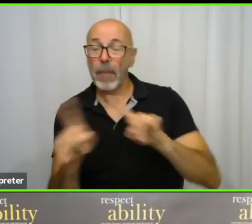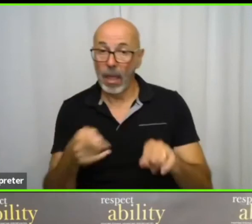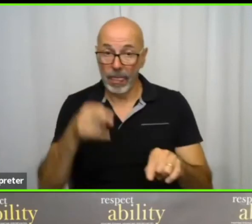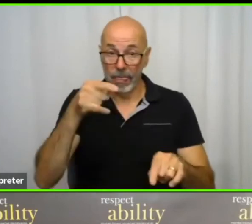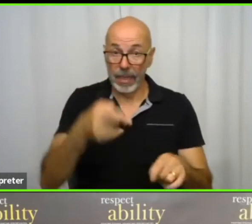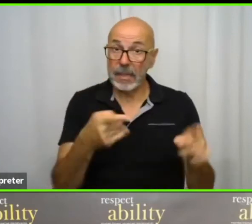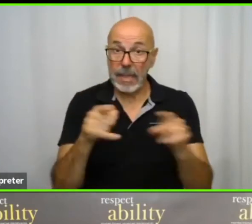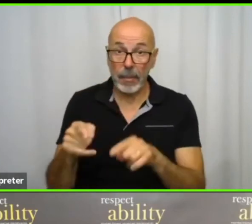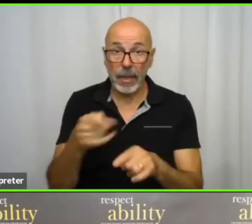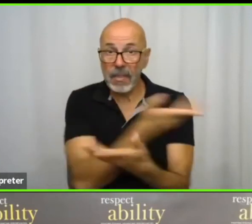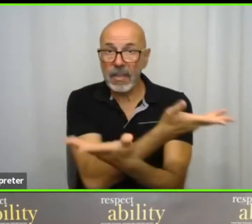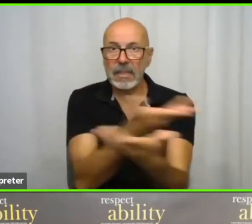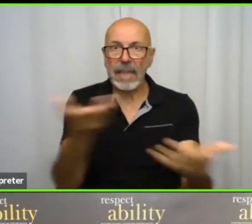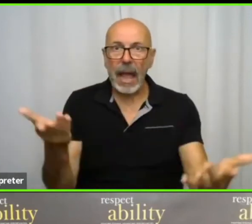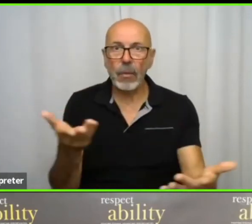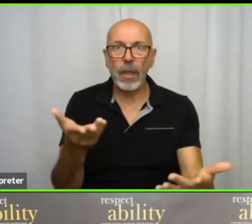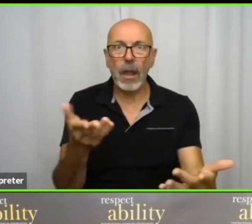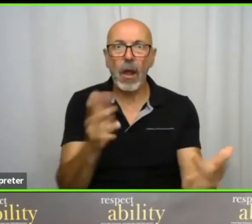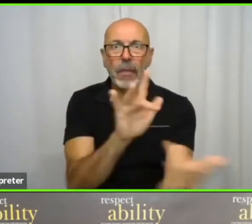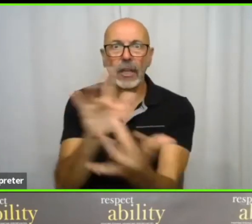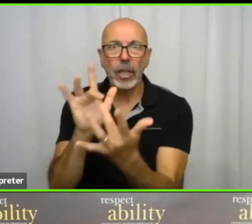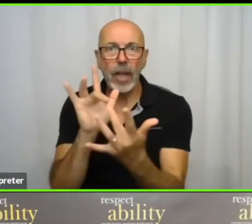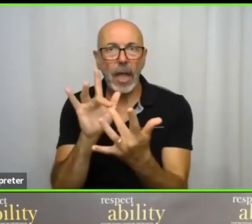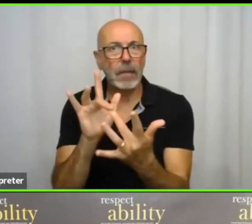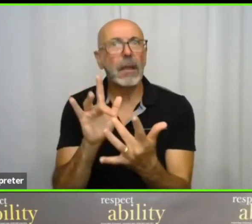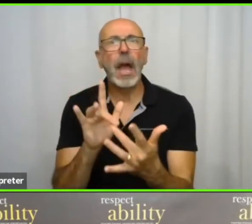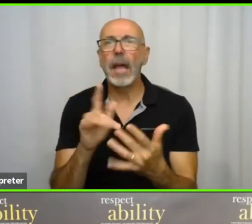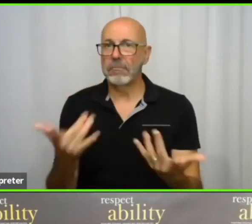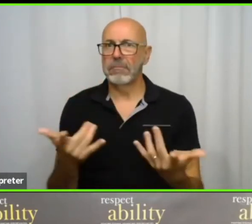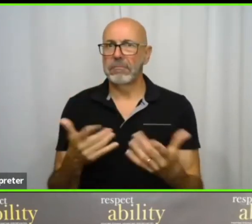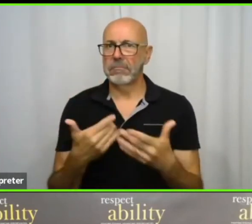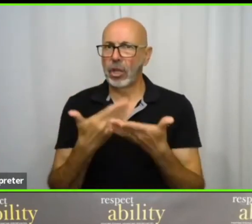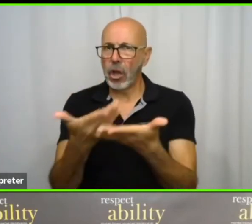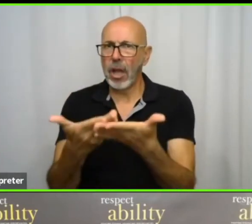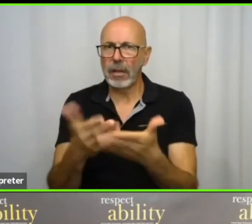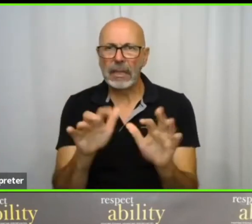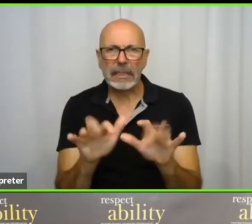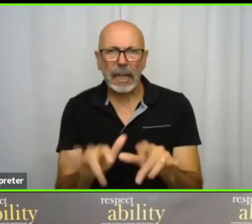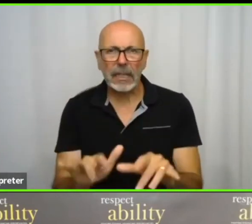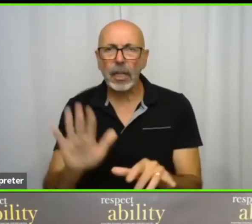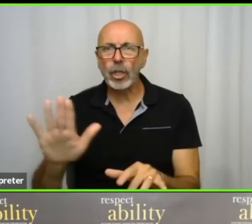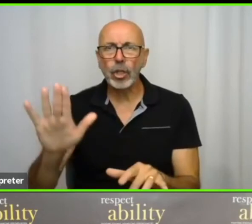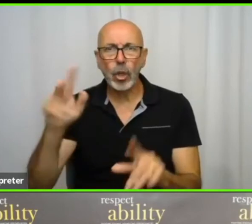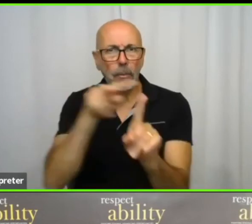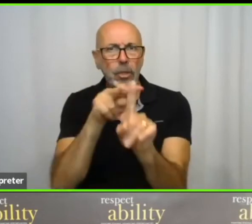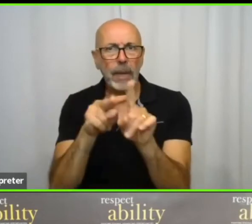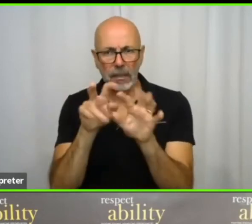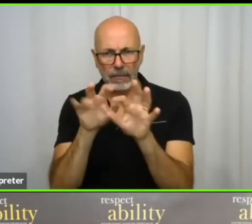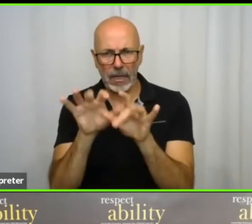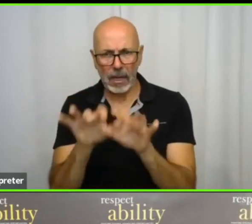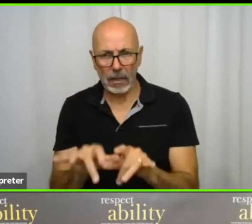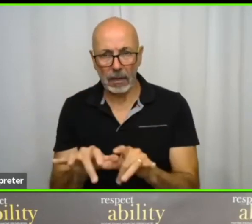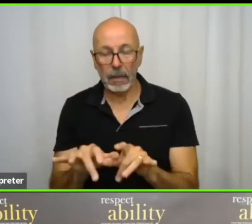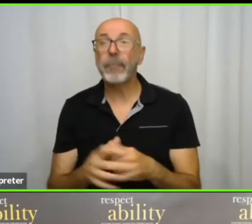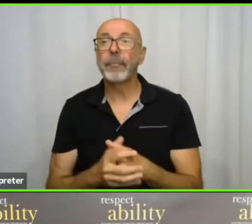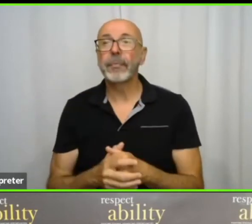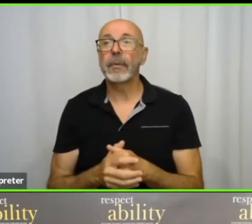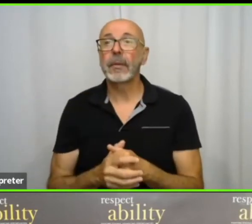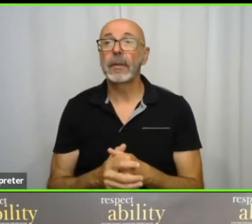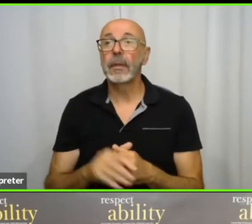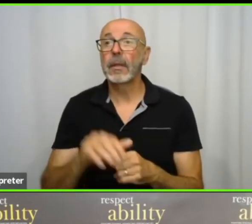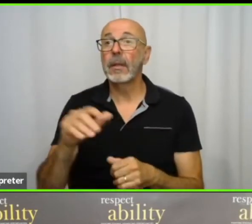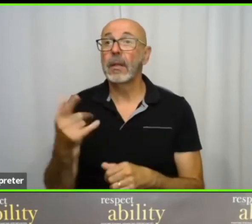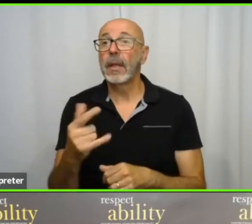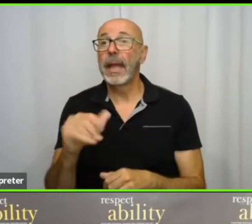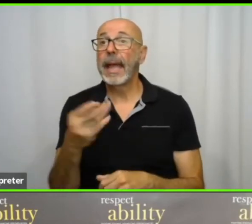on the internet, and there's nothing easier than making a few clicks and writing in your perspective. Actually, Annie Strite in the Q&A box